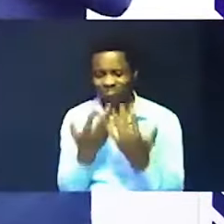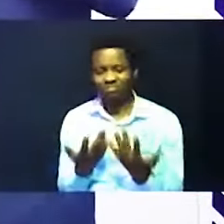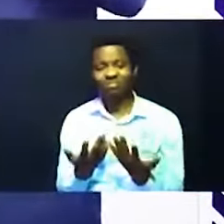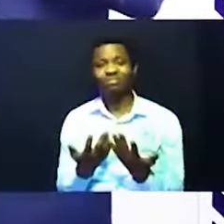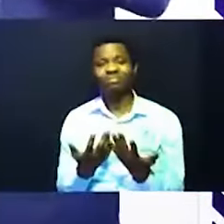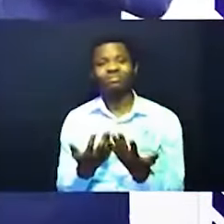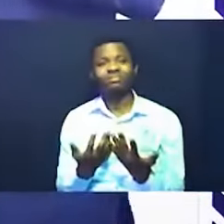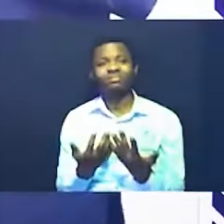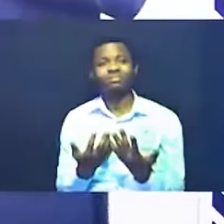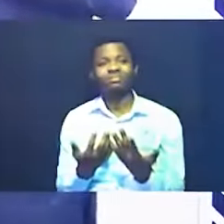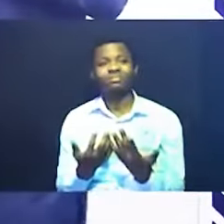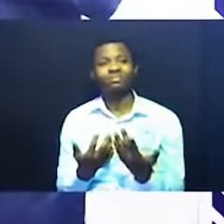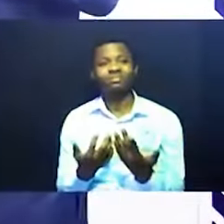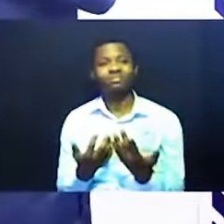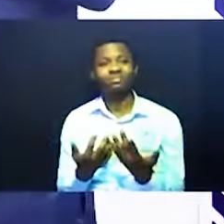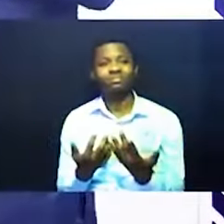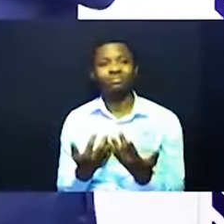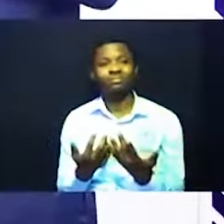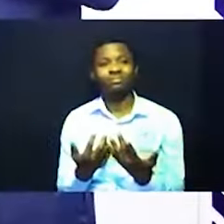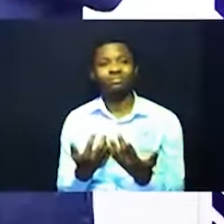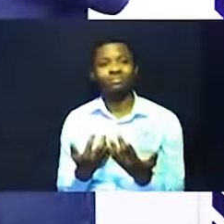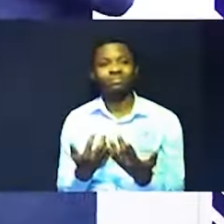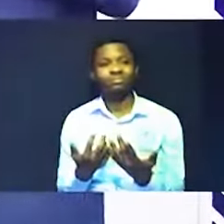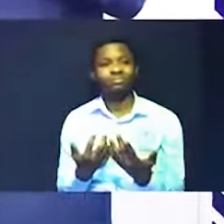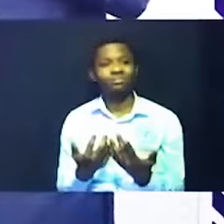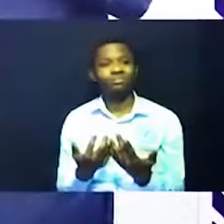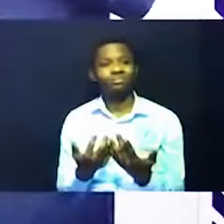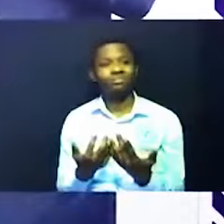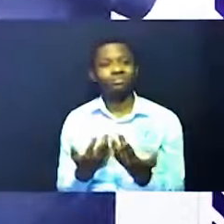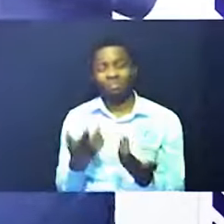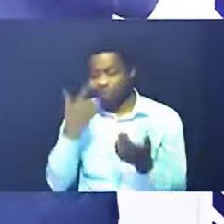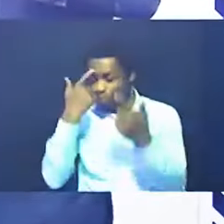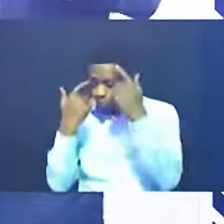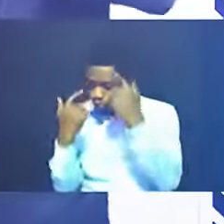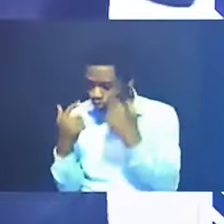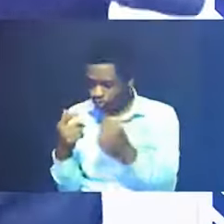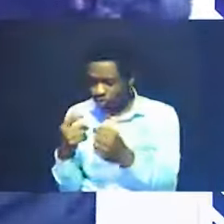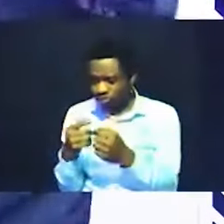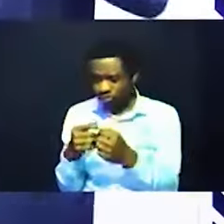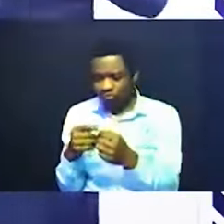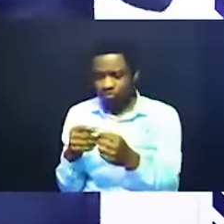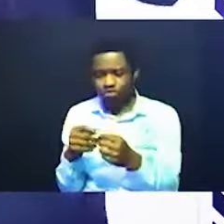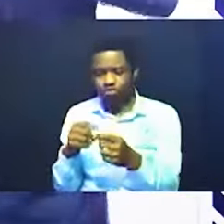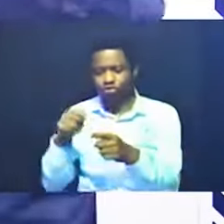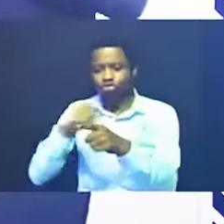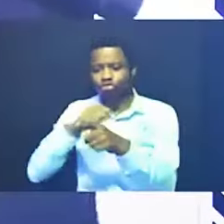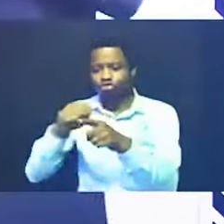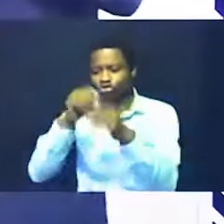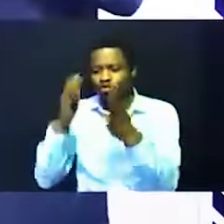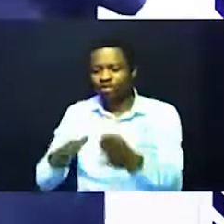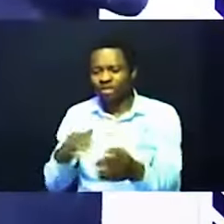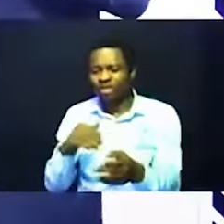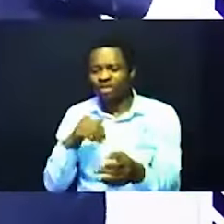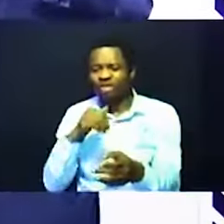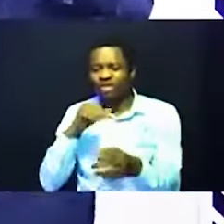just because no coach will teach his players how to score your own self